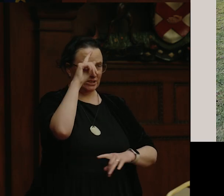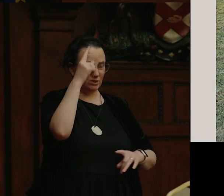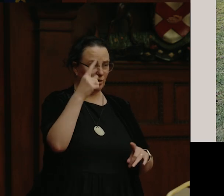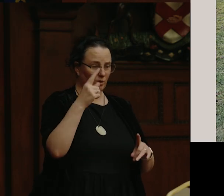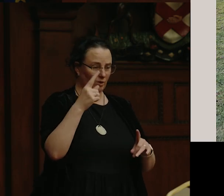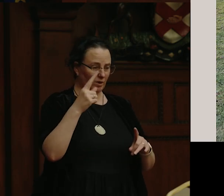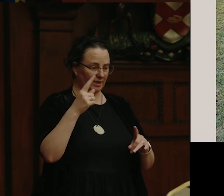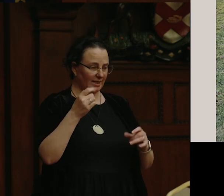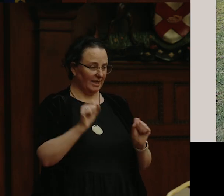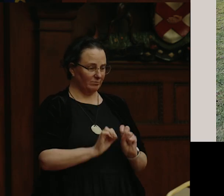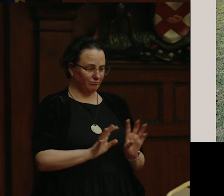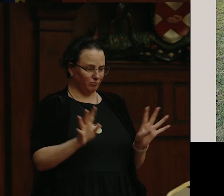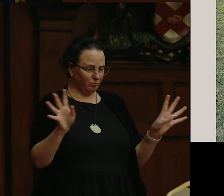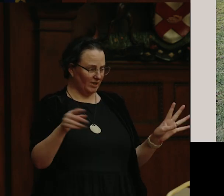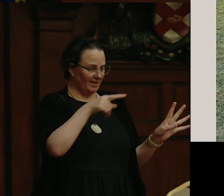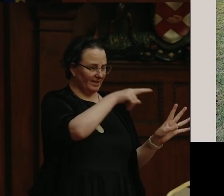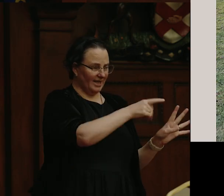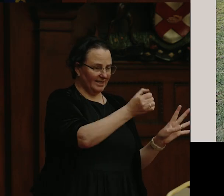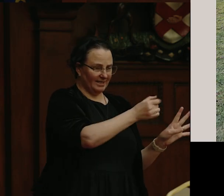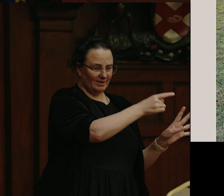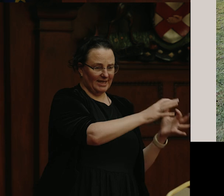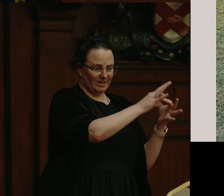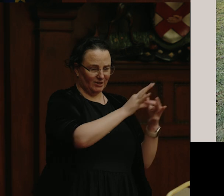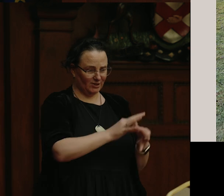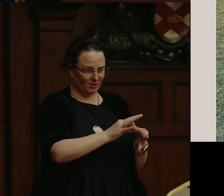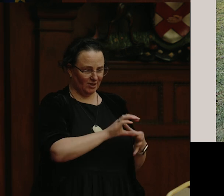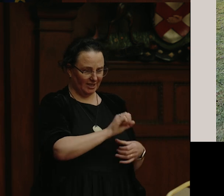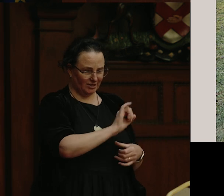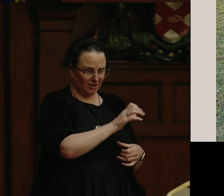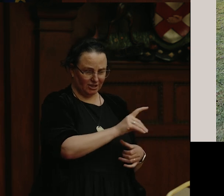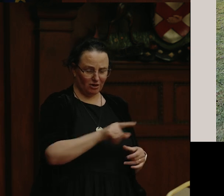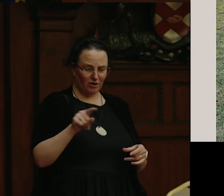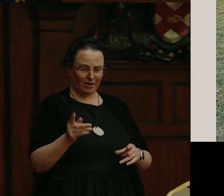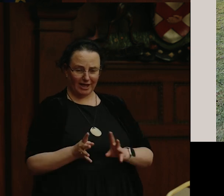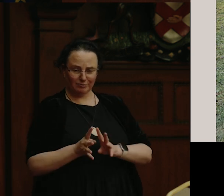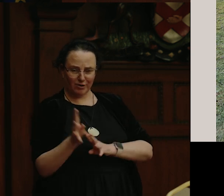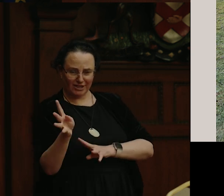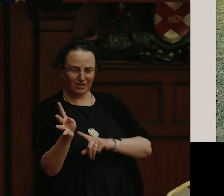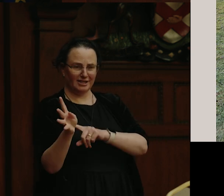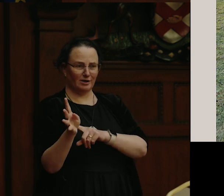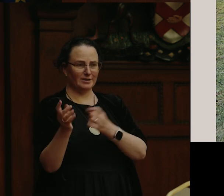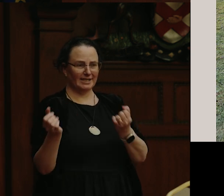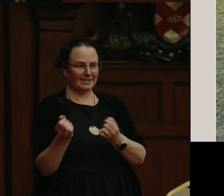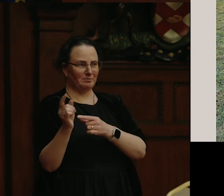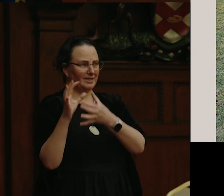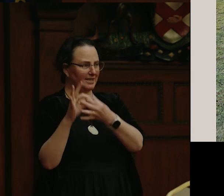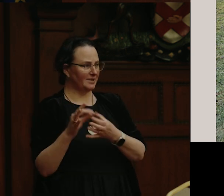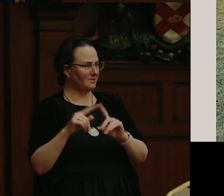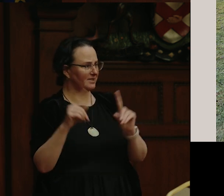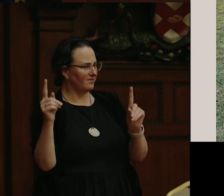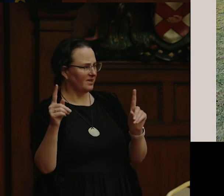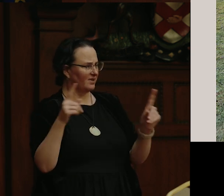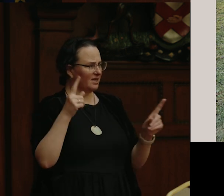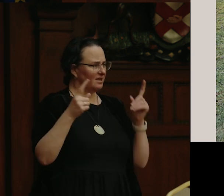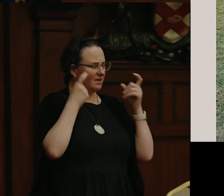to Sjögren's, what symptom was related to something else, and then that she had to do the work of joining the dots. And this